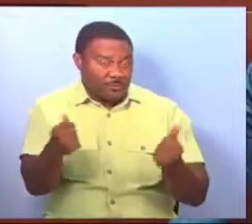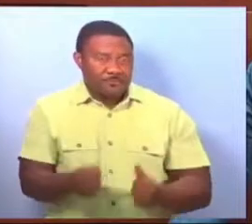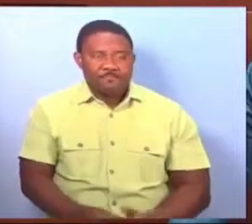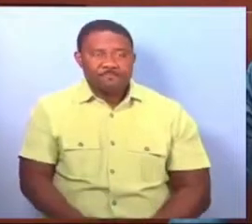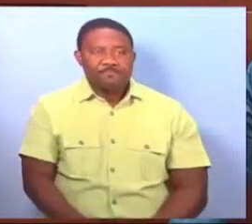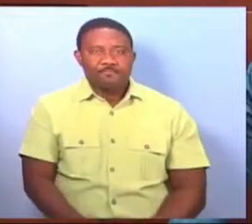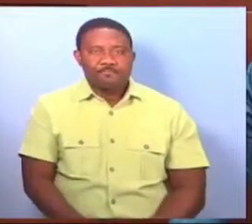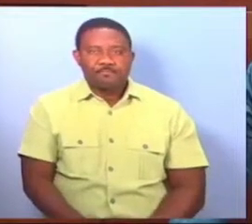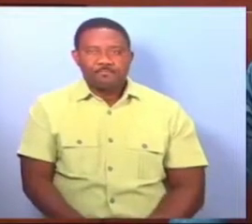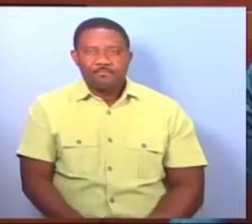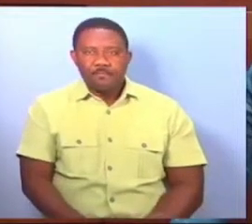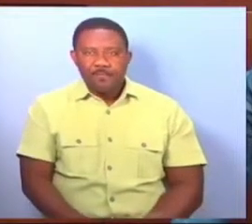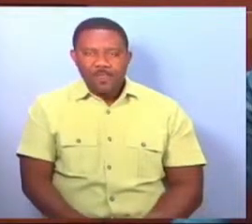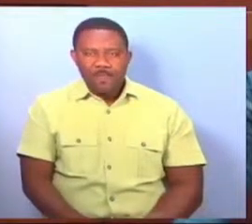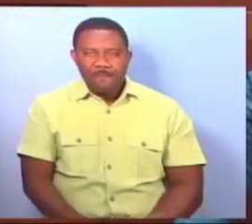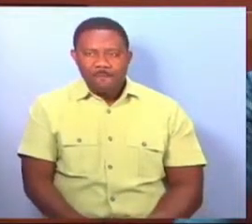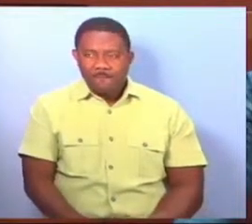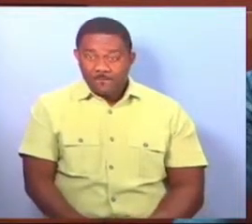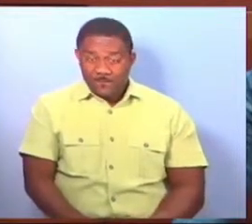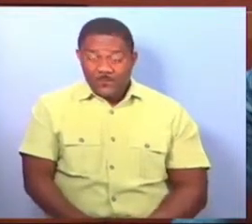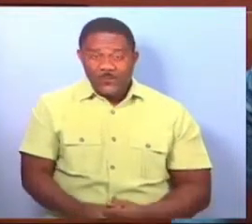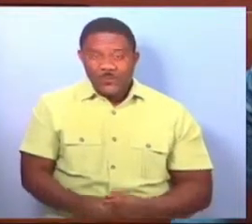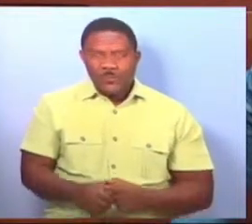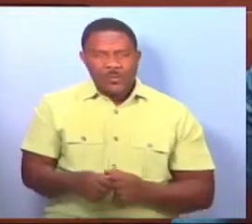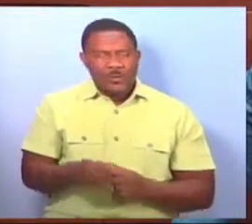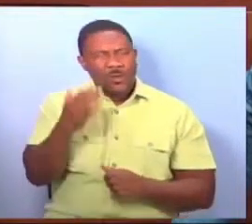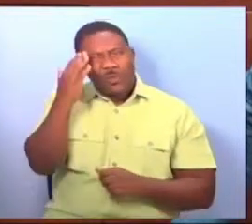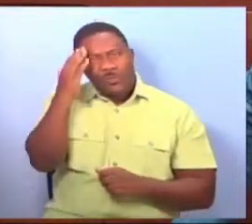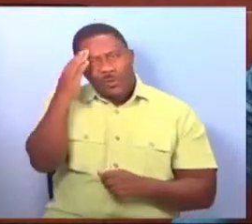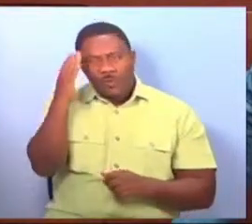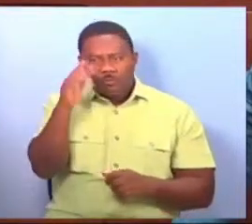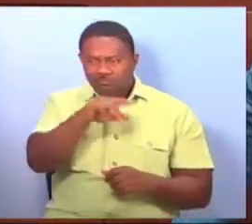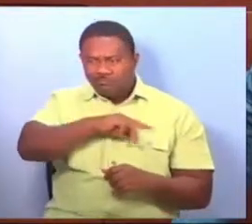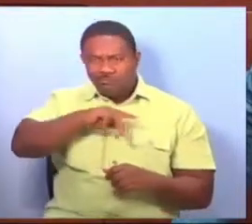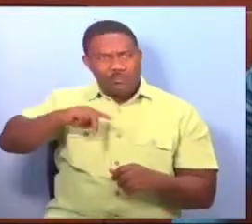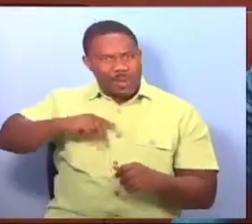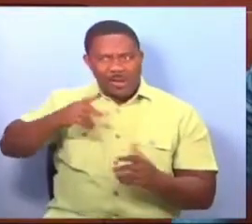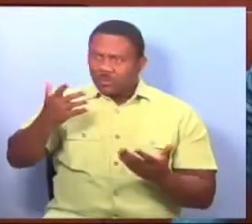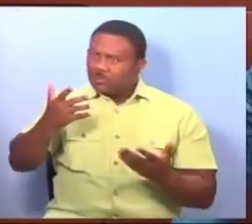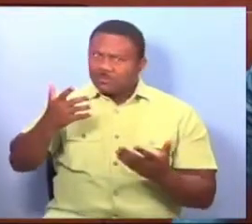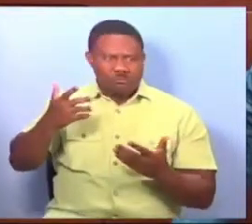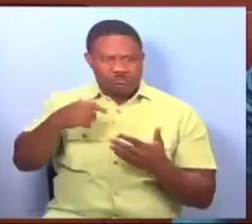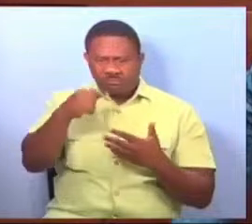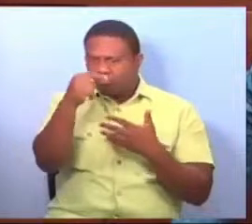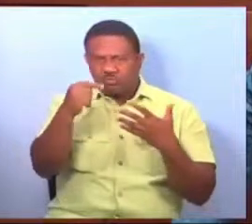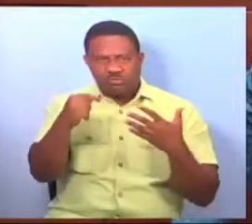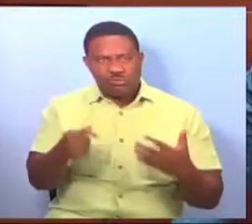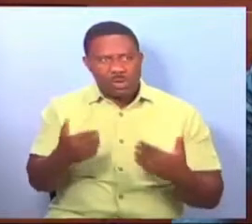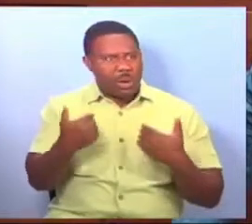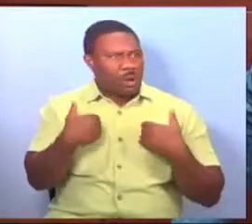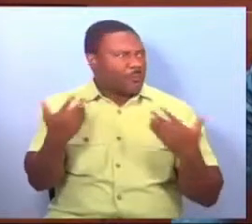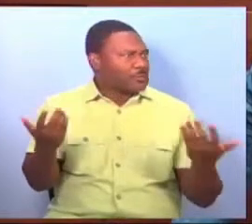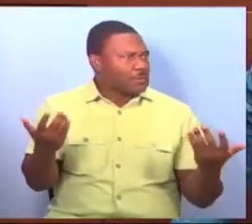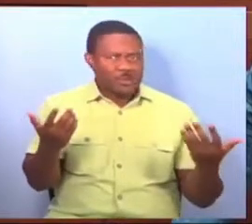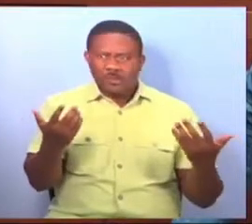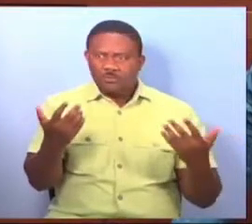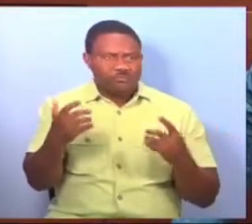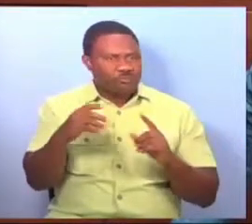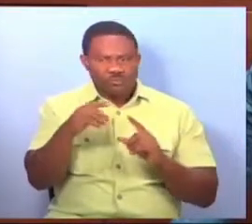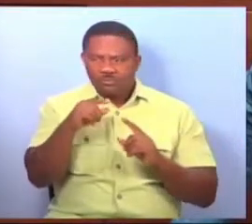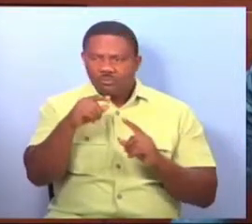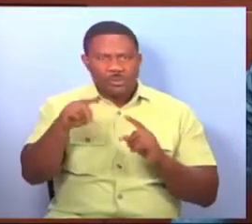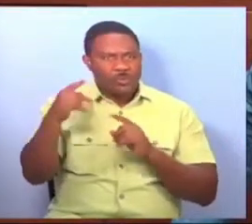it is so important that in every parliament we have champions of climate change like we had in Dr. Emmanuel